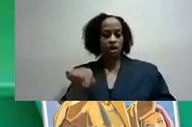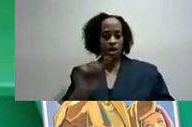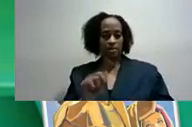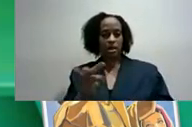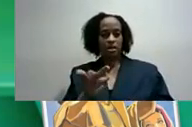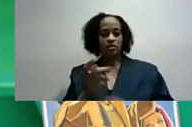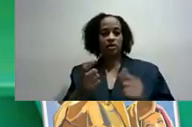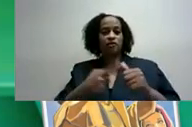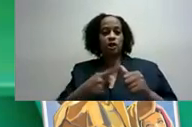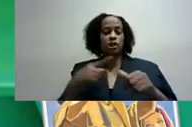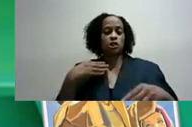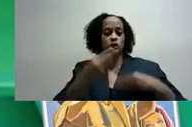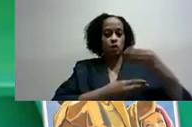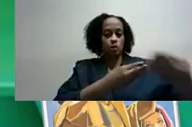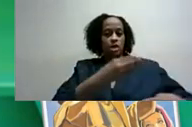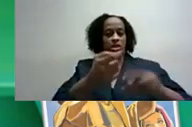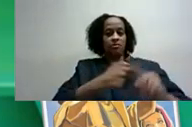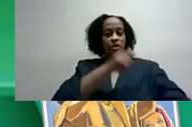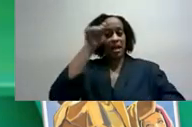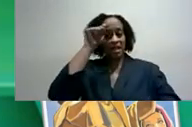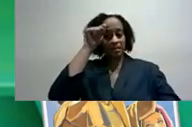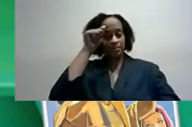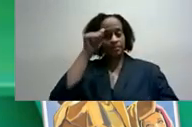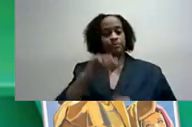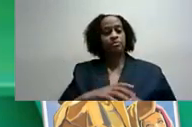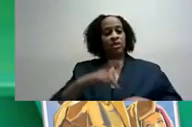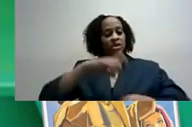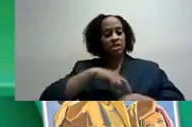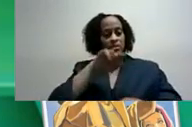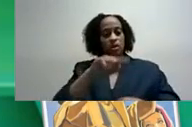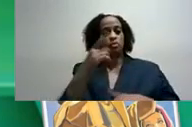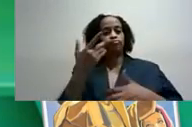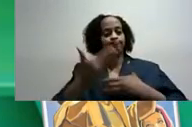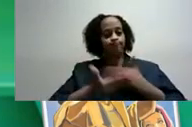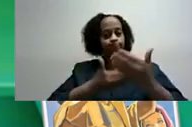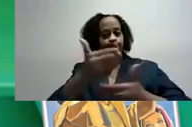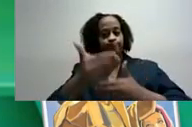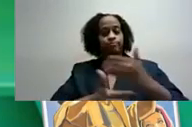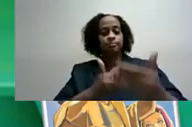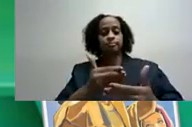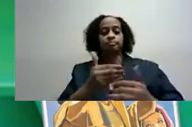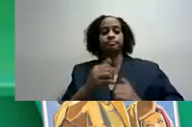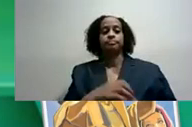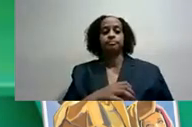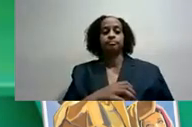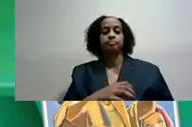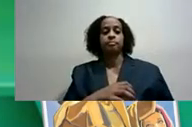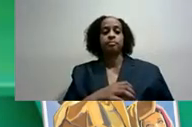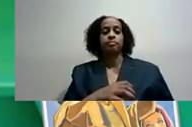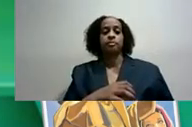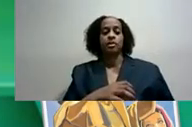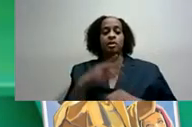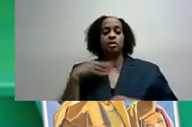are the first generation from Adam. And by the time you get to the generation